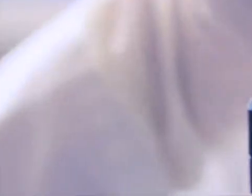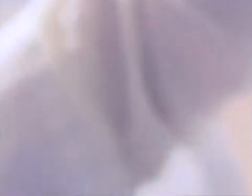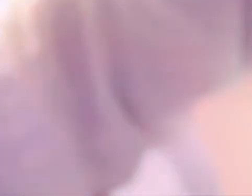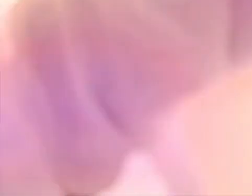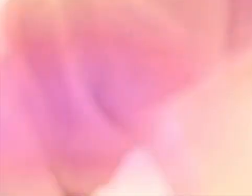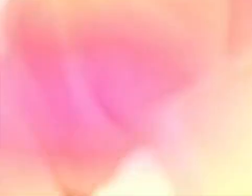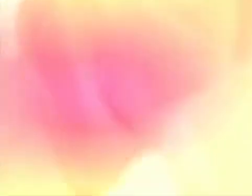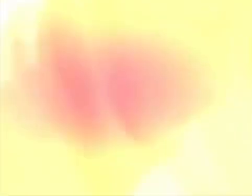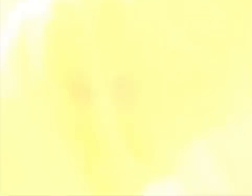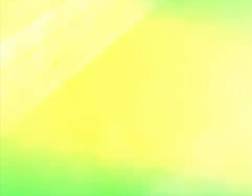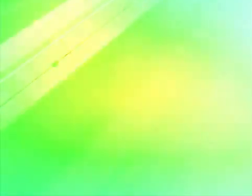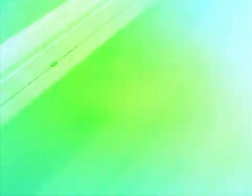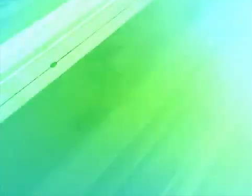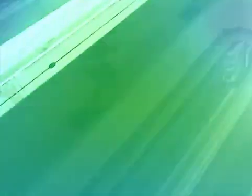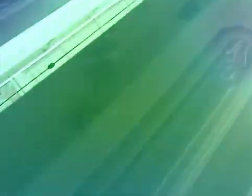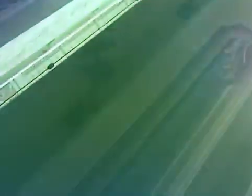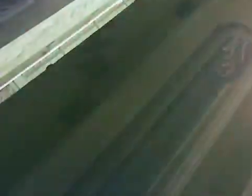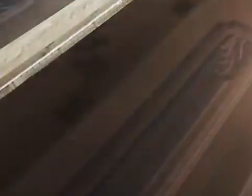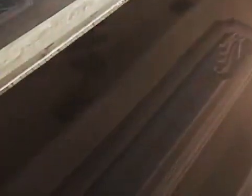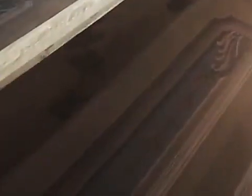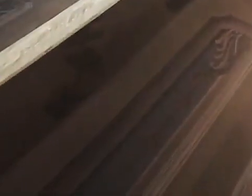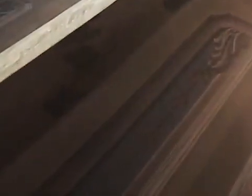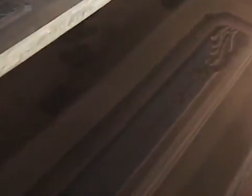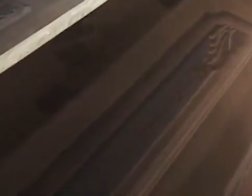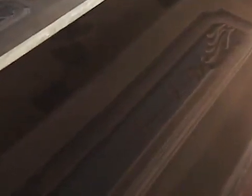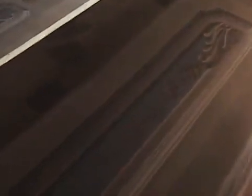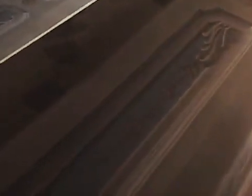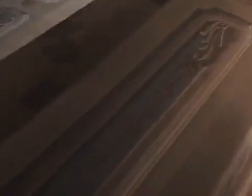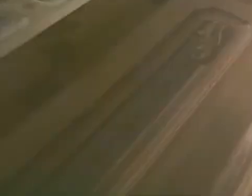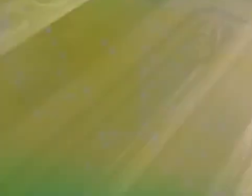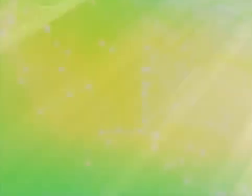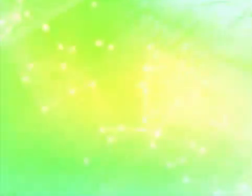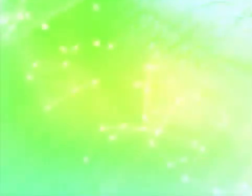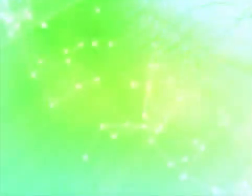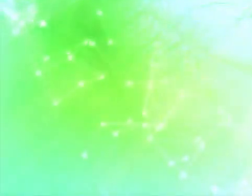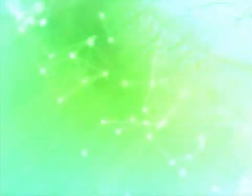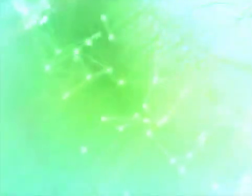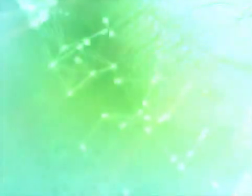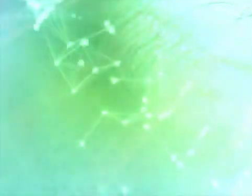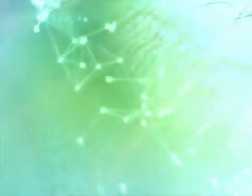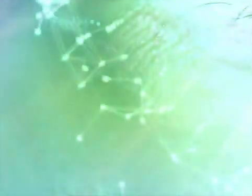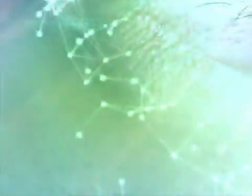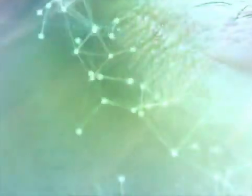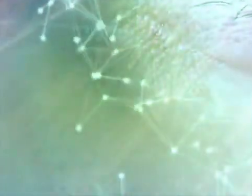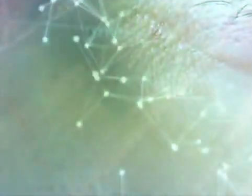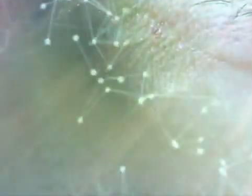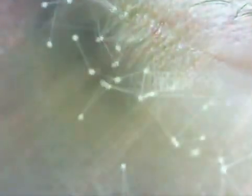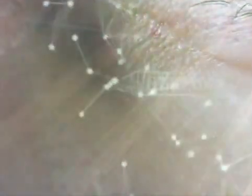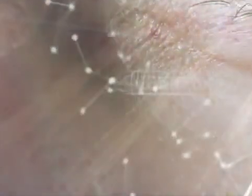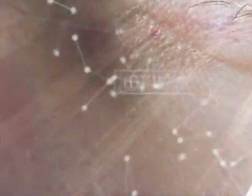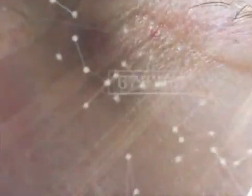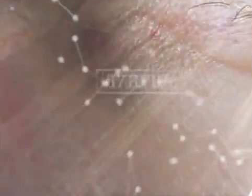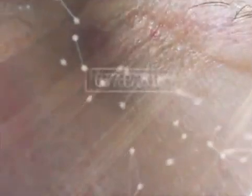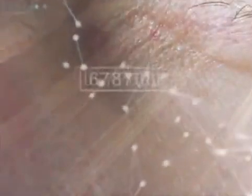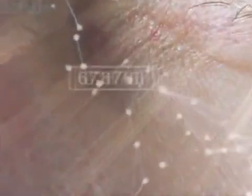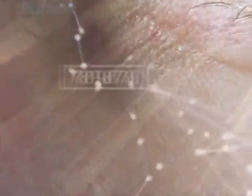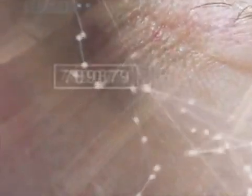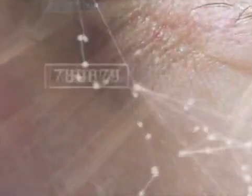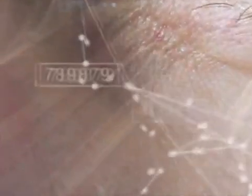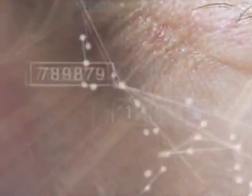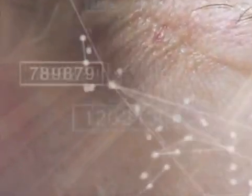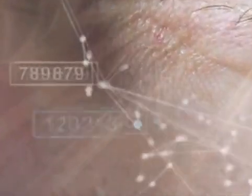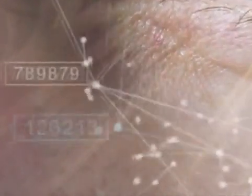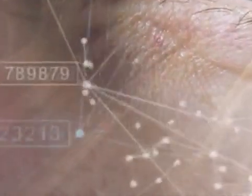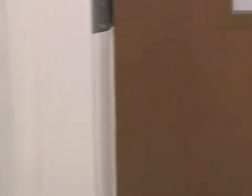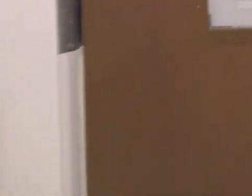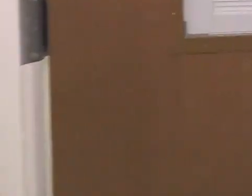on science use the word miracle to explain things. But if you ask the doctors in this story, That's as good a word as